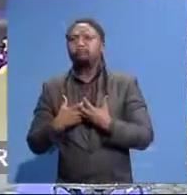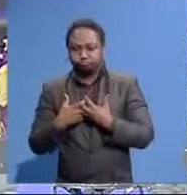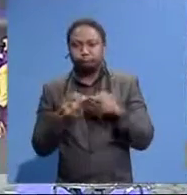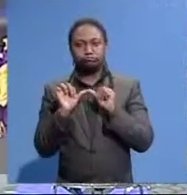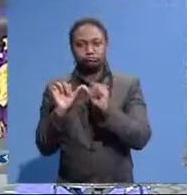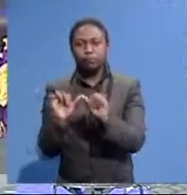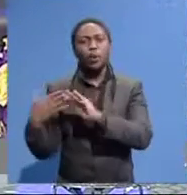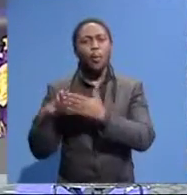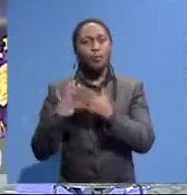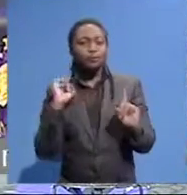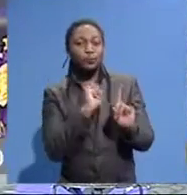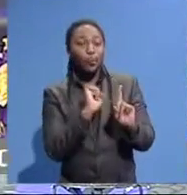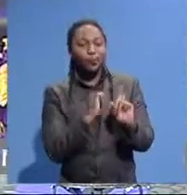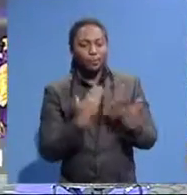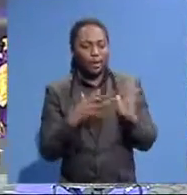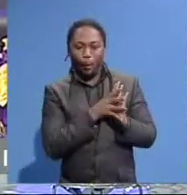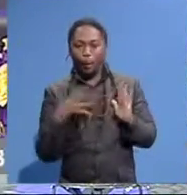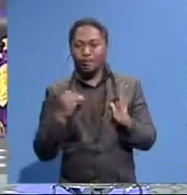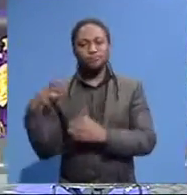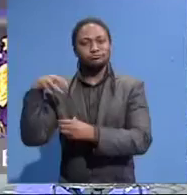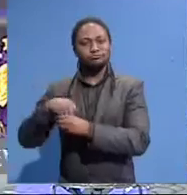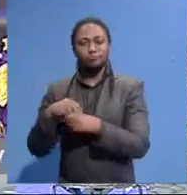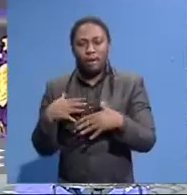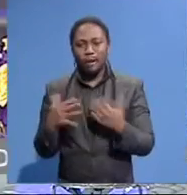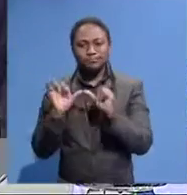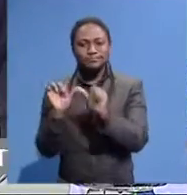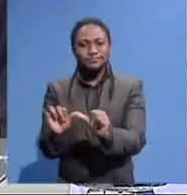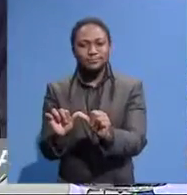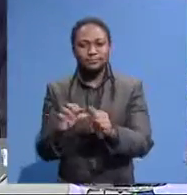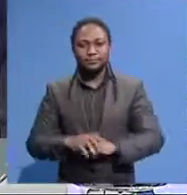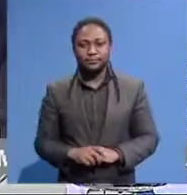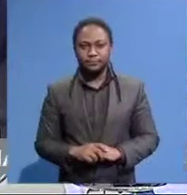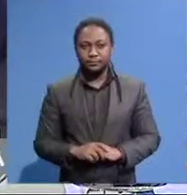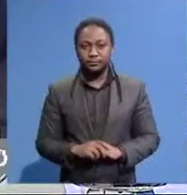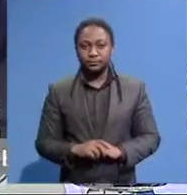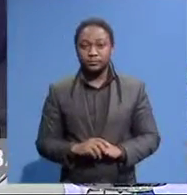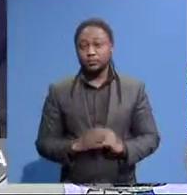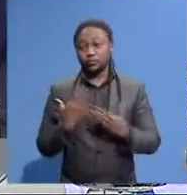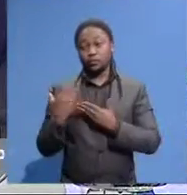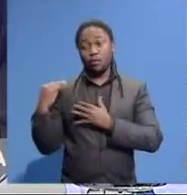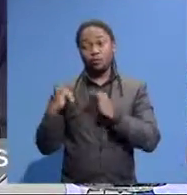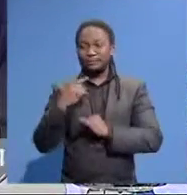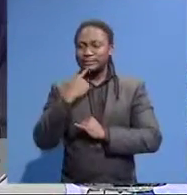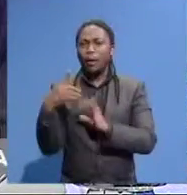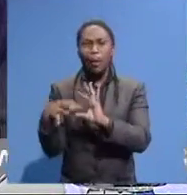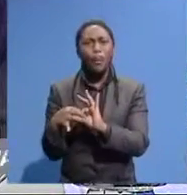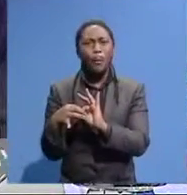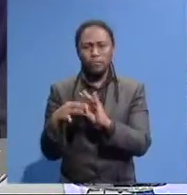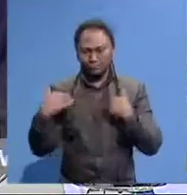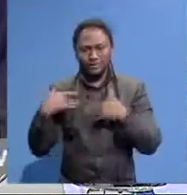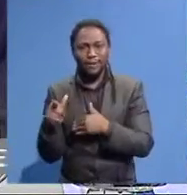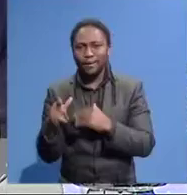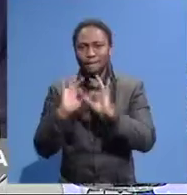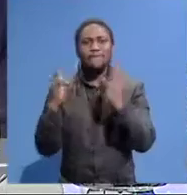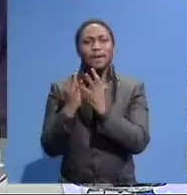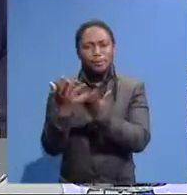communities, and make South Africa a better place? Get up and do something. Because Mteto was saying, Nana, you know, start at home. Start with a family